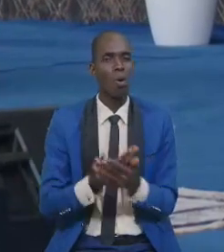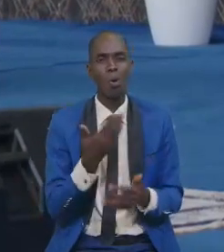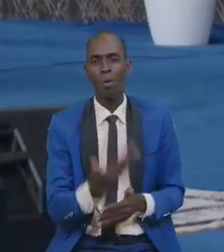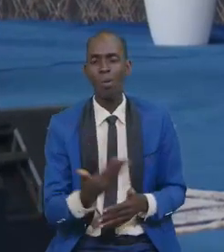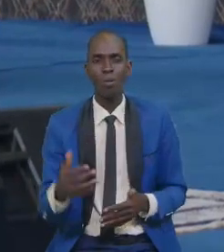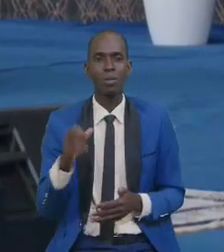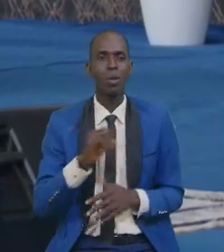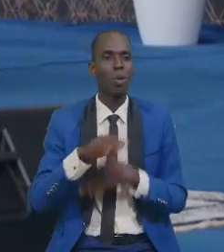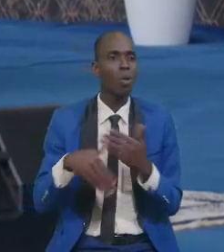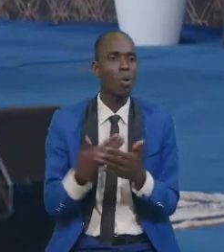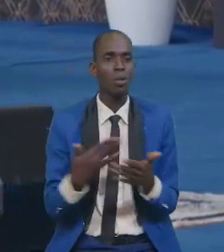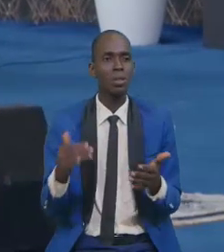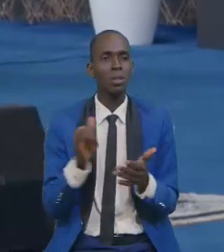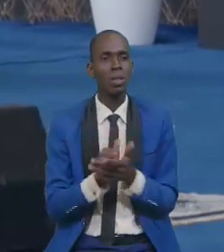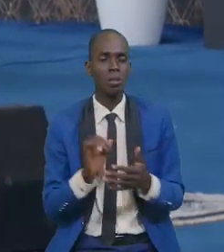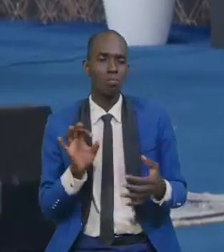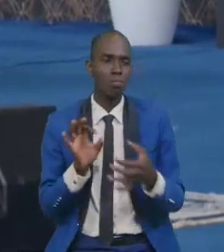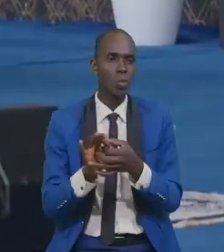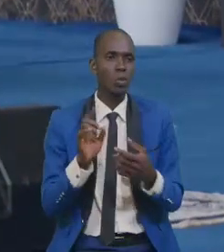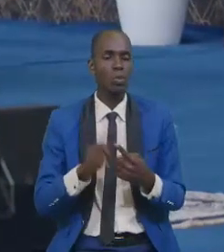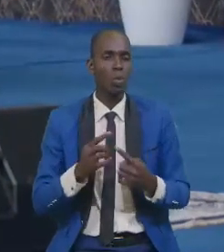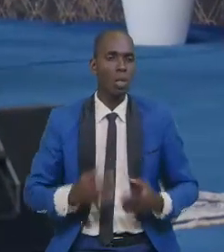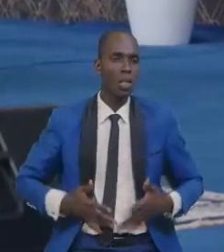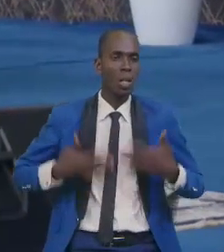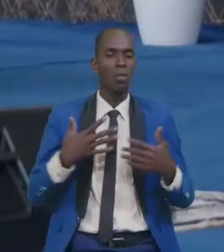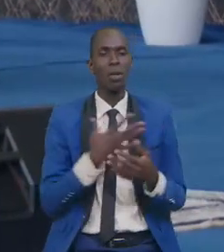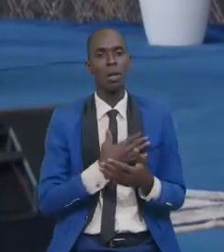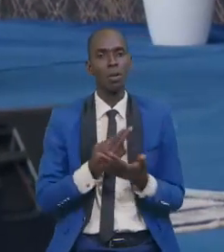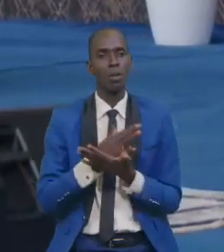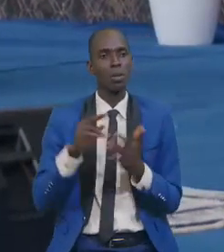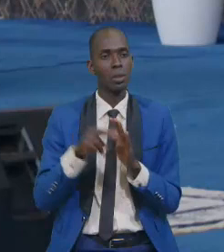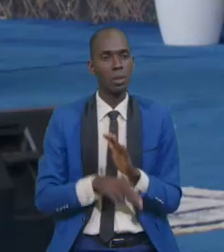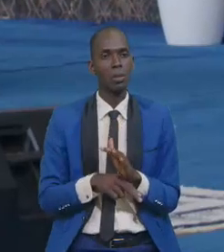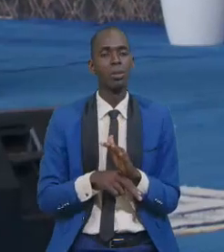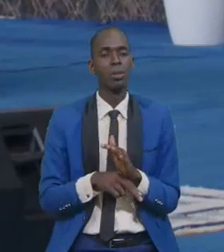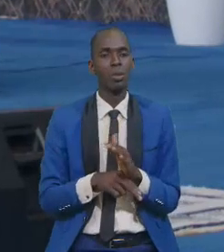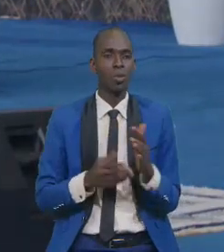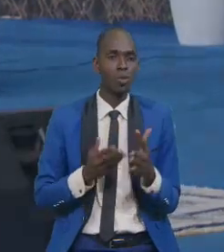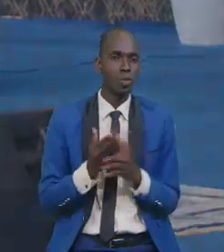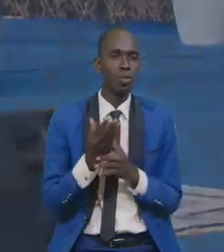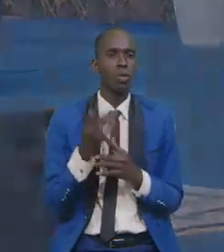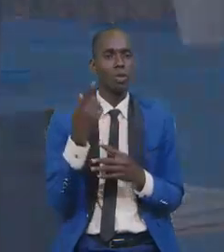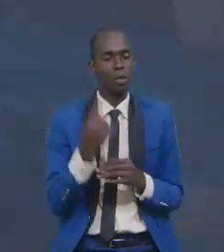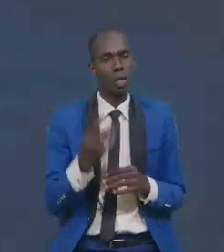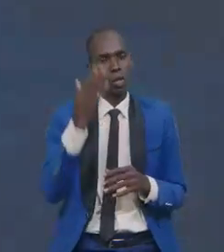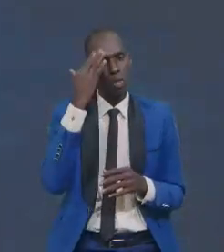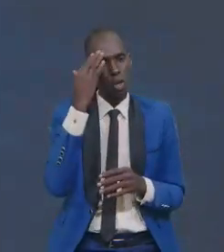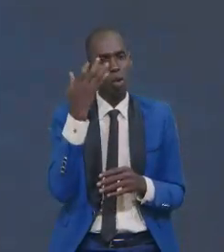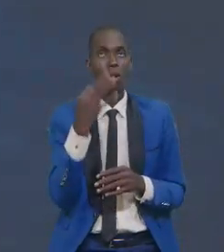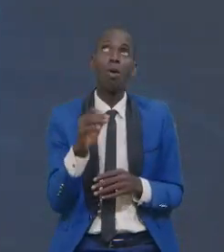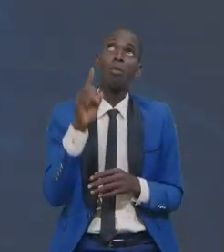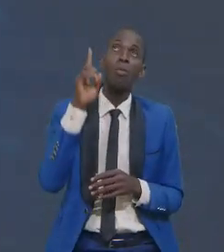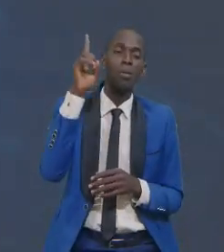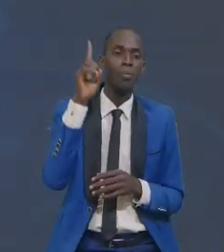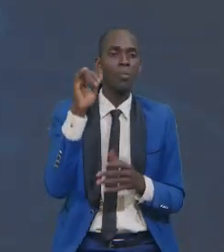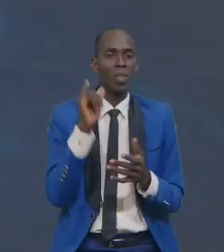all things that pertain unto life and godliness. That's holiness. Through the knowledge of him that